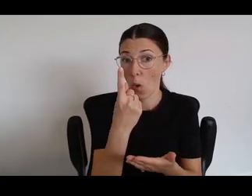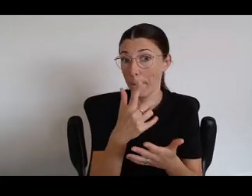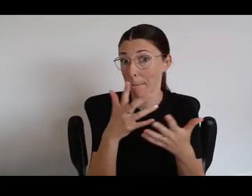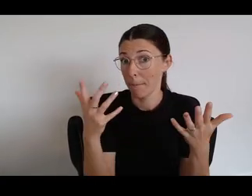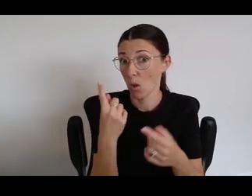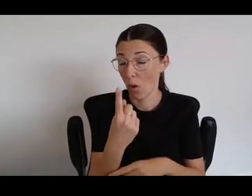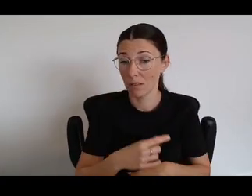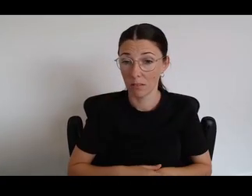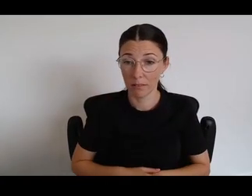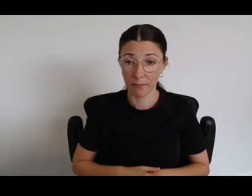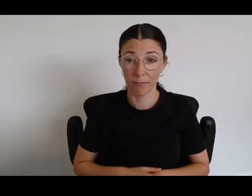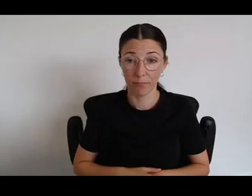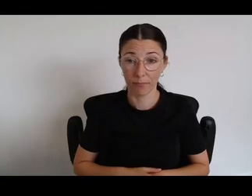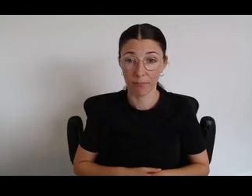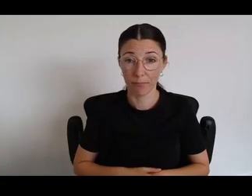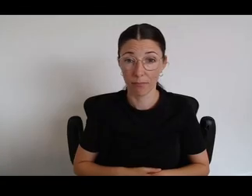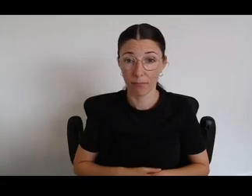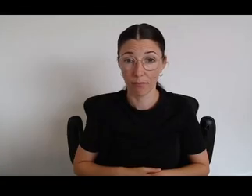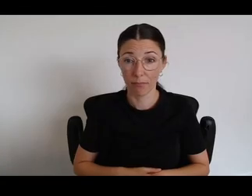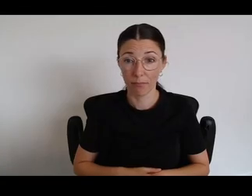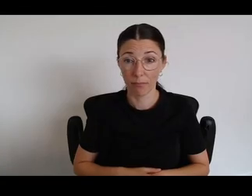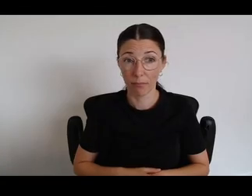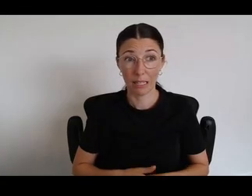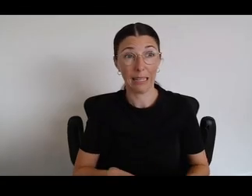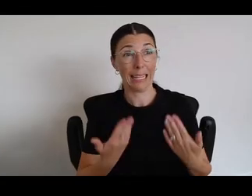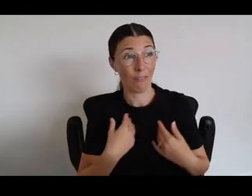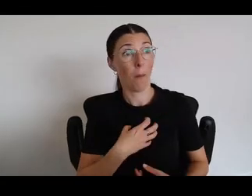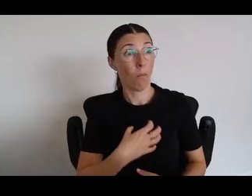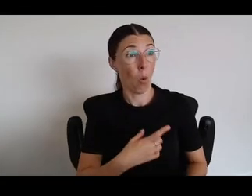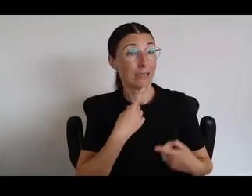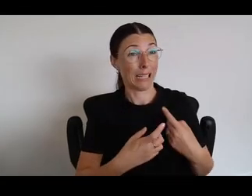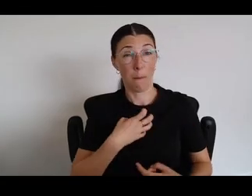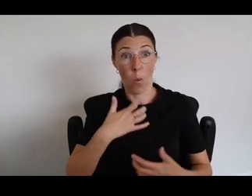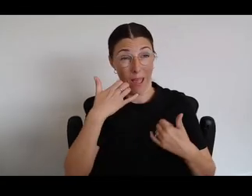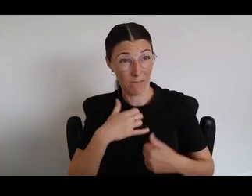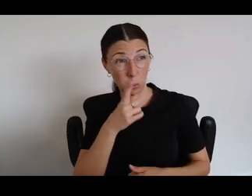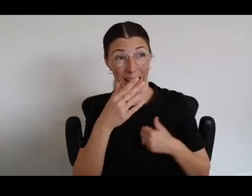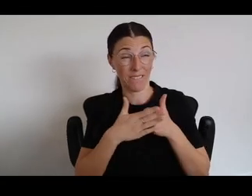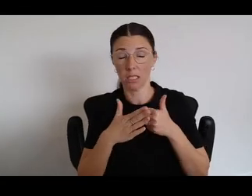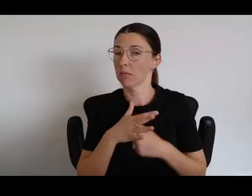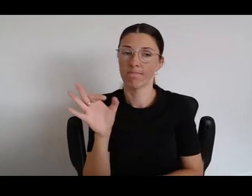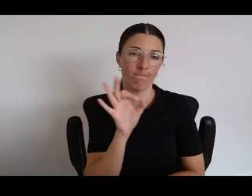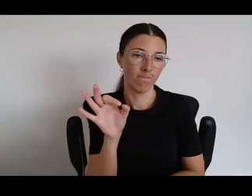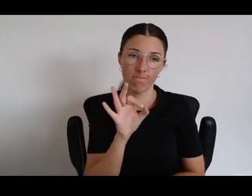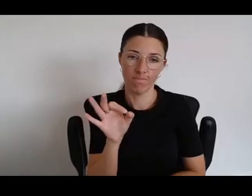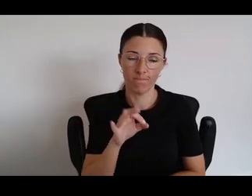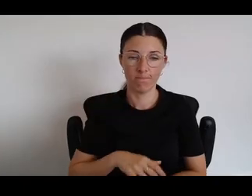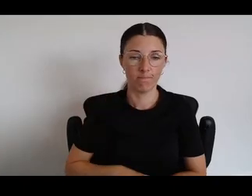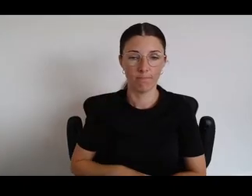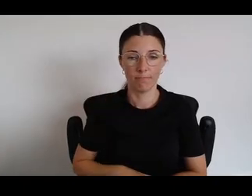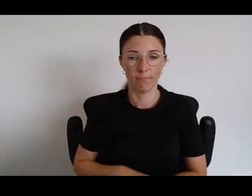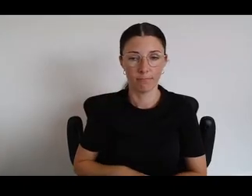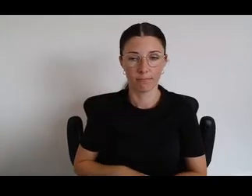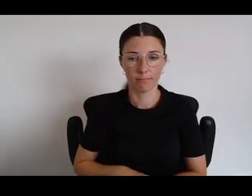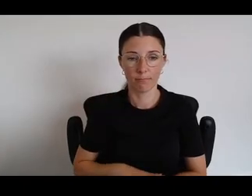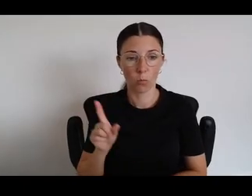little bit more data and evidence and we'll fix this. It doesn't go this way. Because, one thing that happens with this type of logic